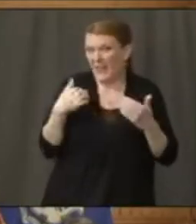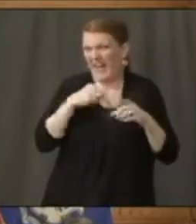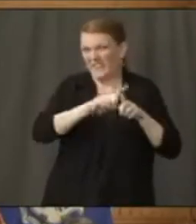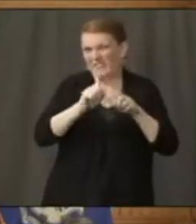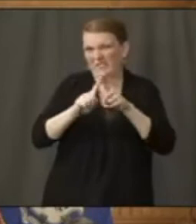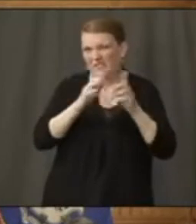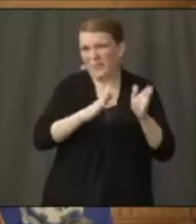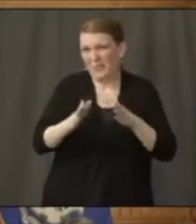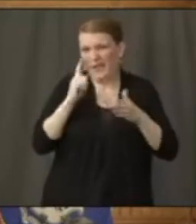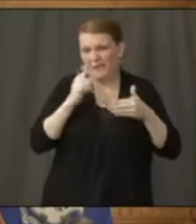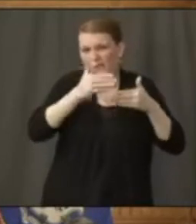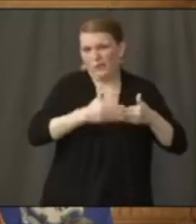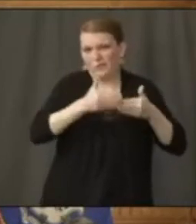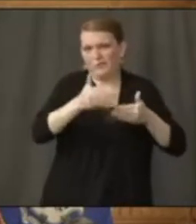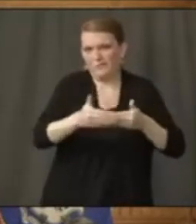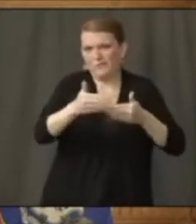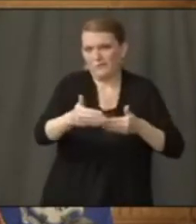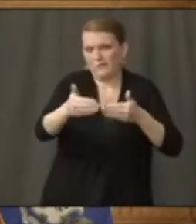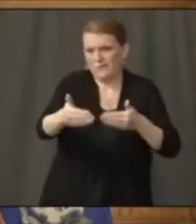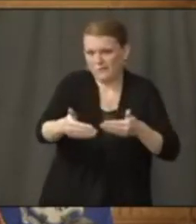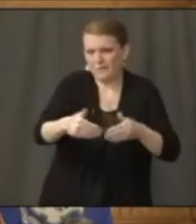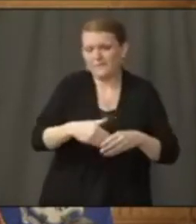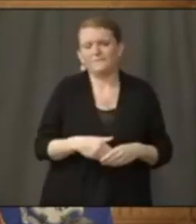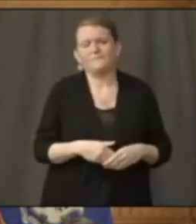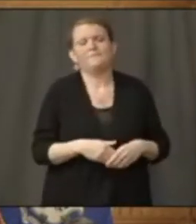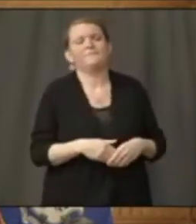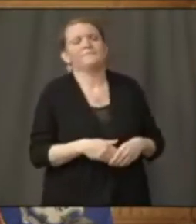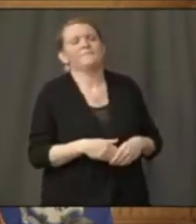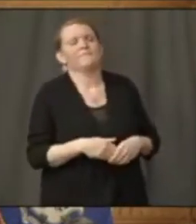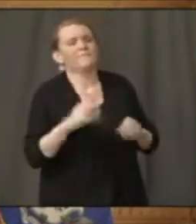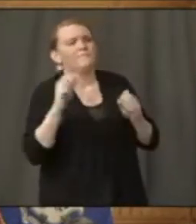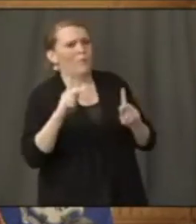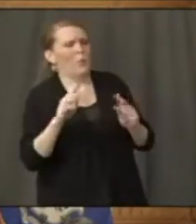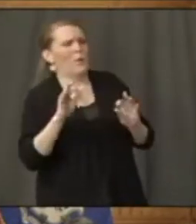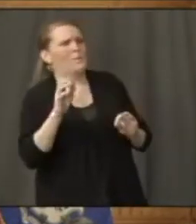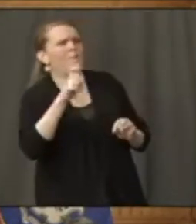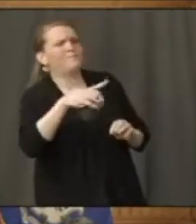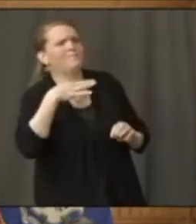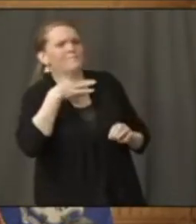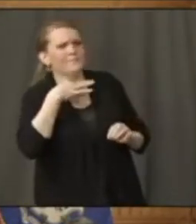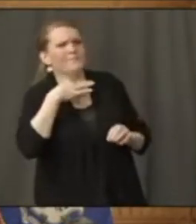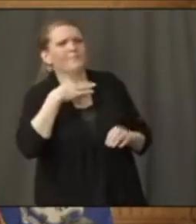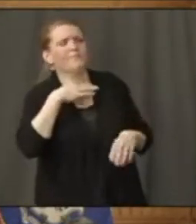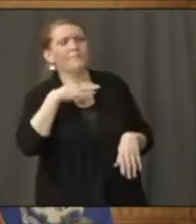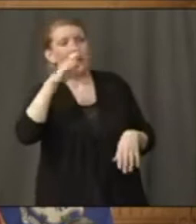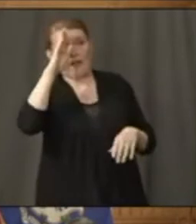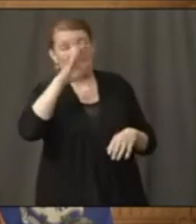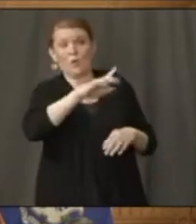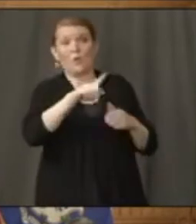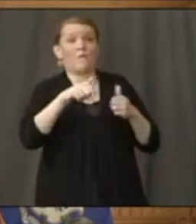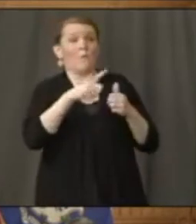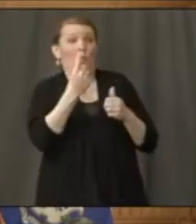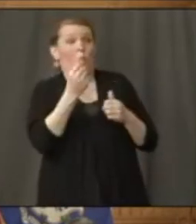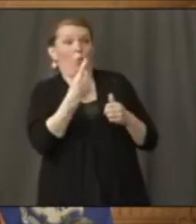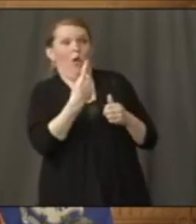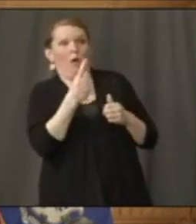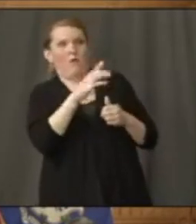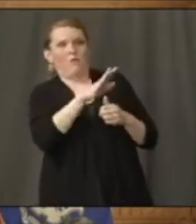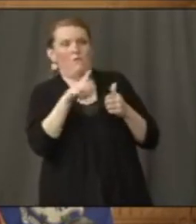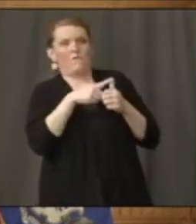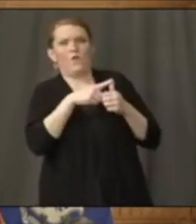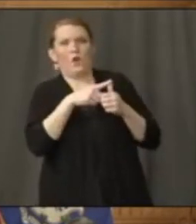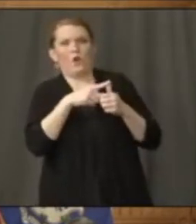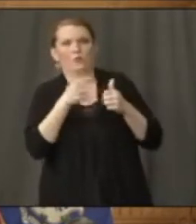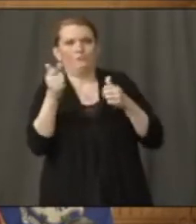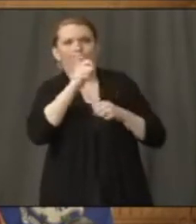plastic bag tax was suspended in one of your first executive orders. Is the plastic bag tax